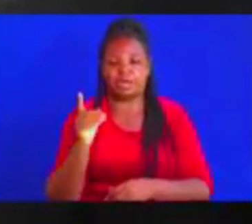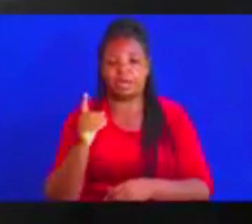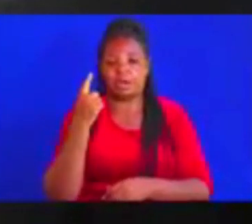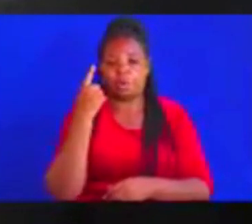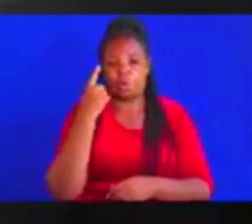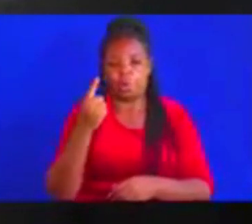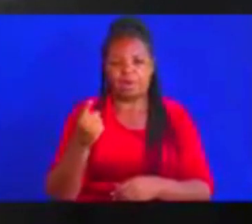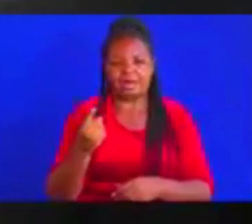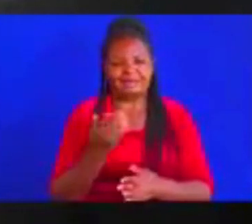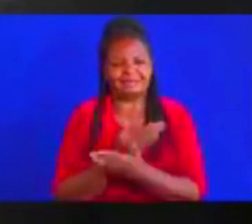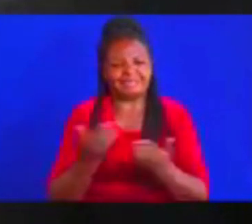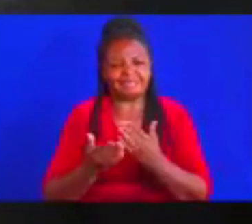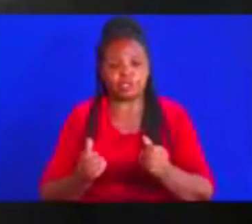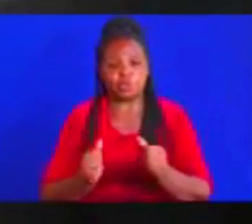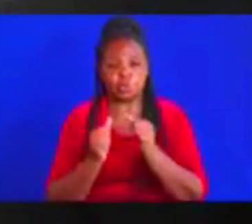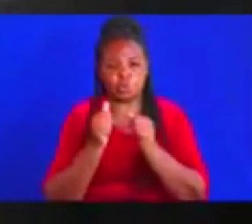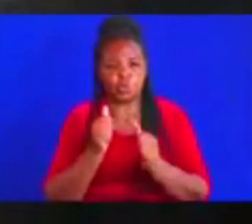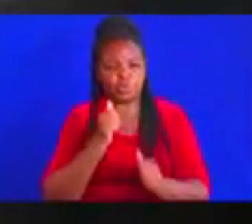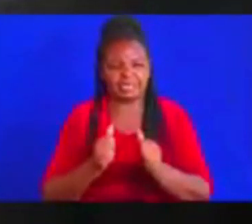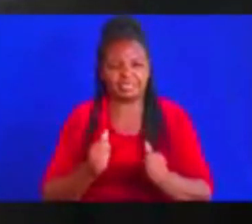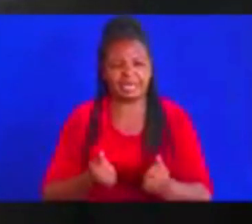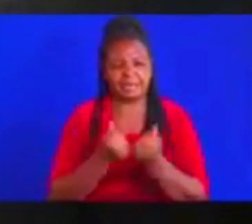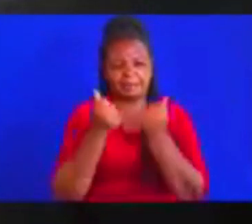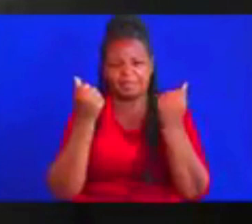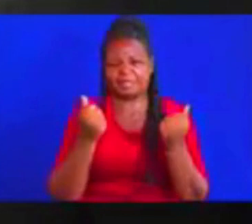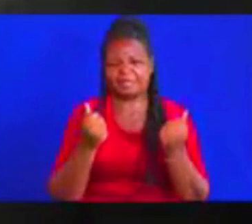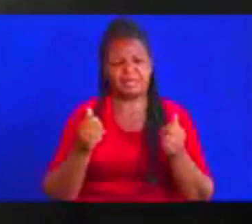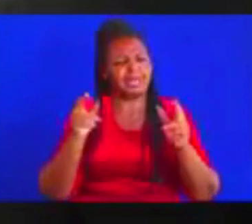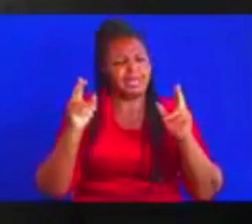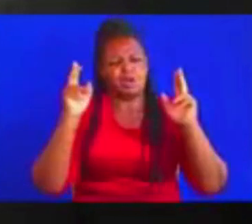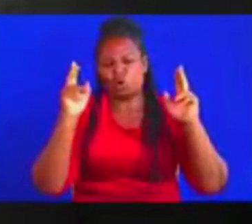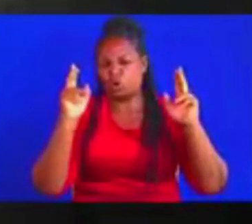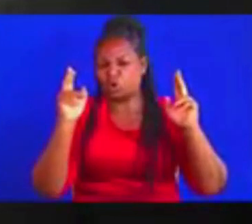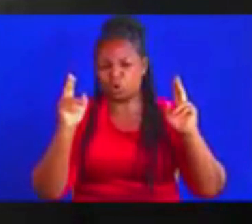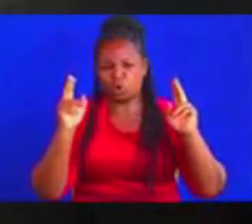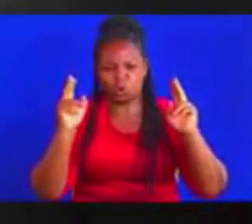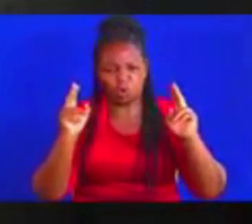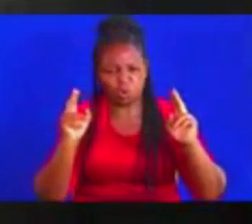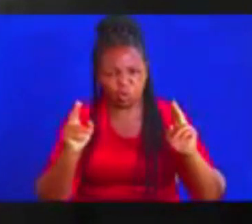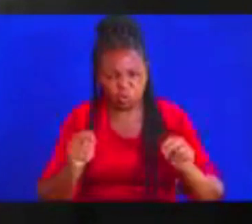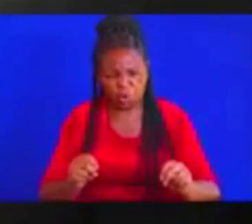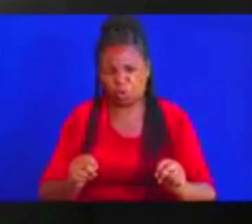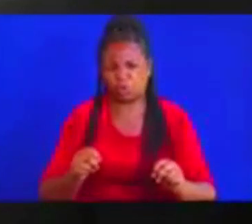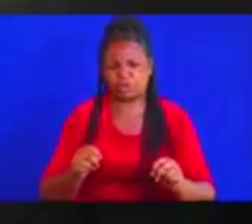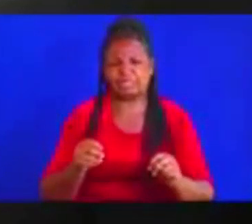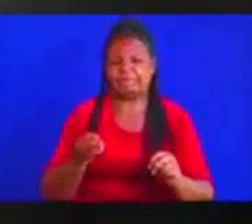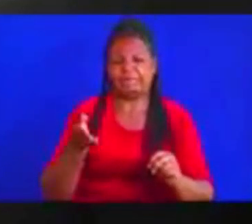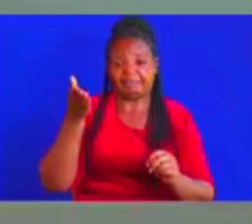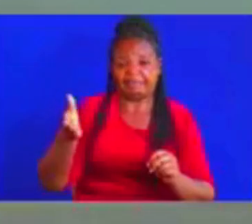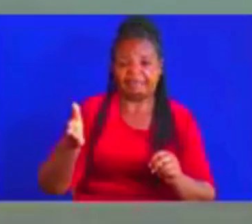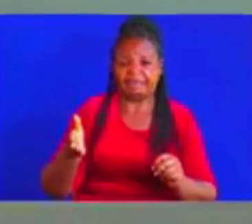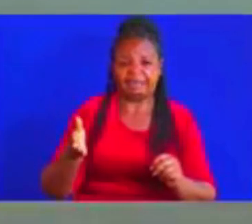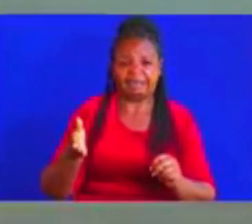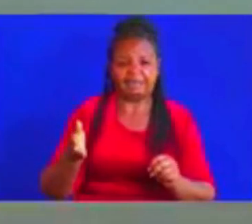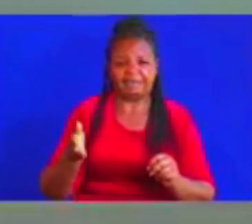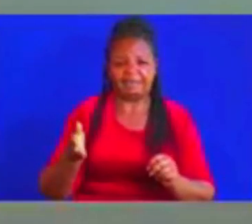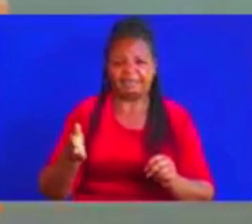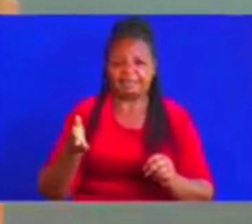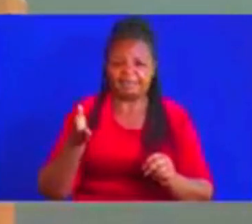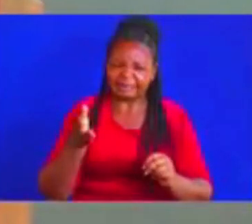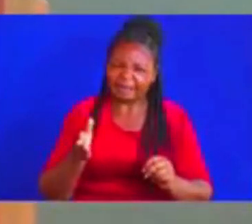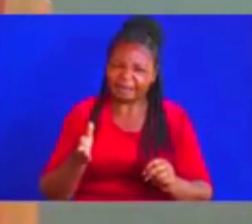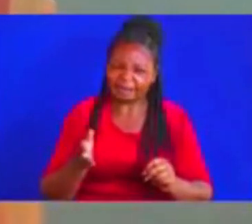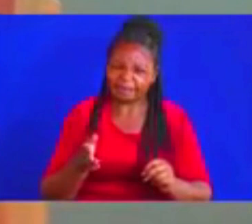they shall be strong." Not they may be strong. They shall be